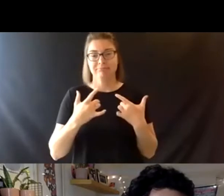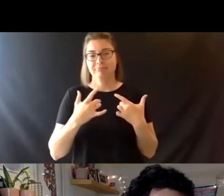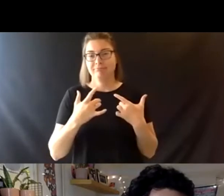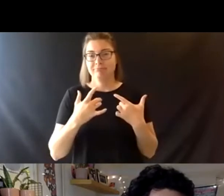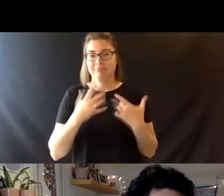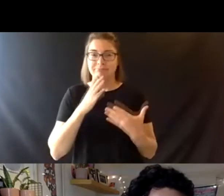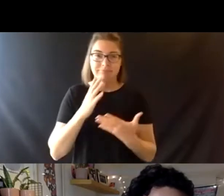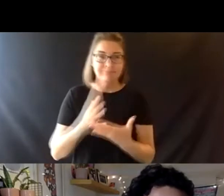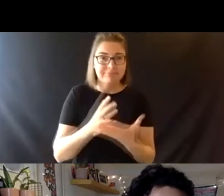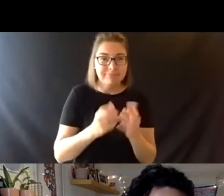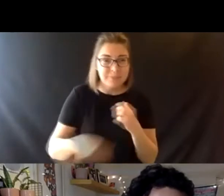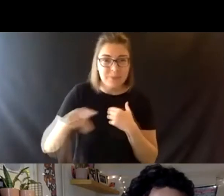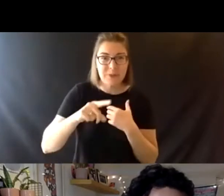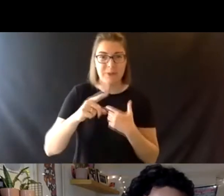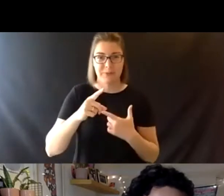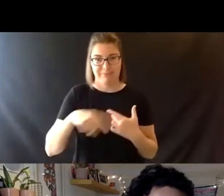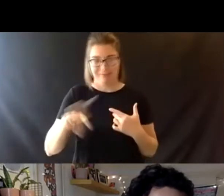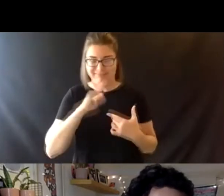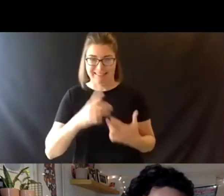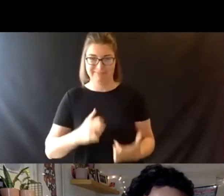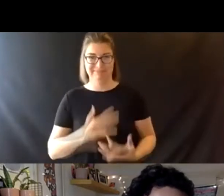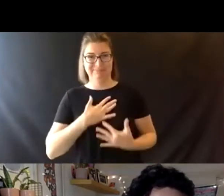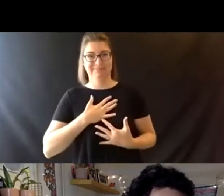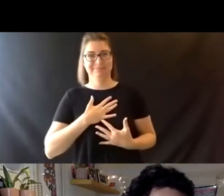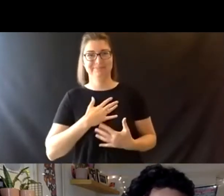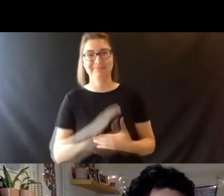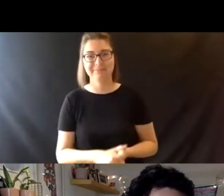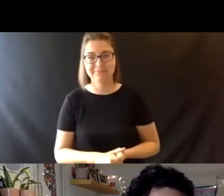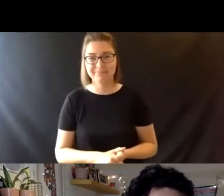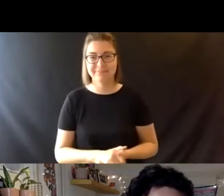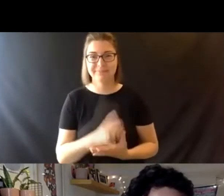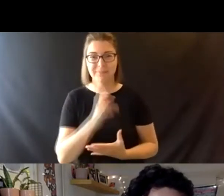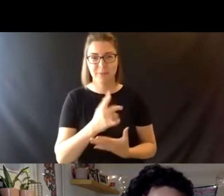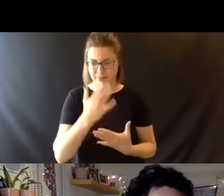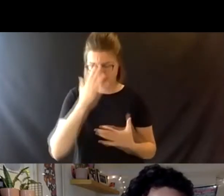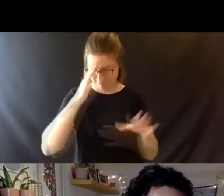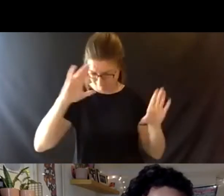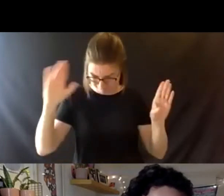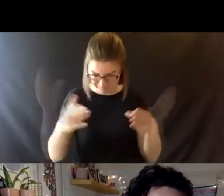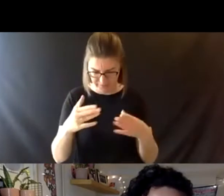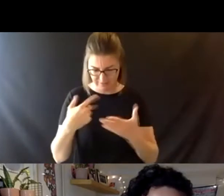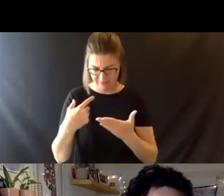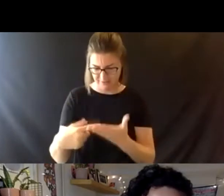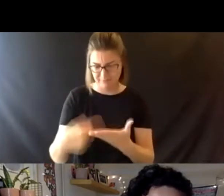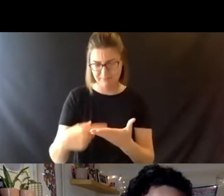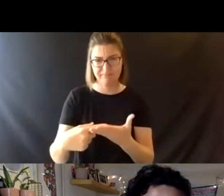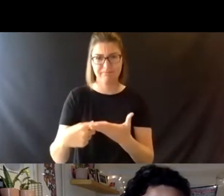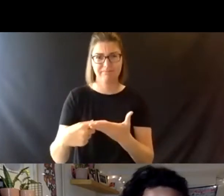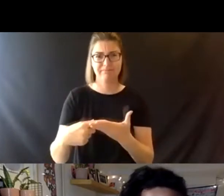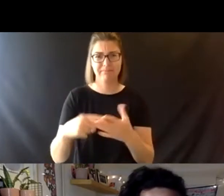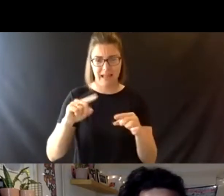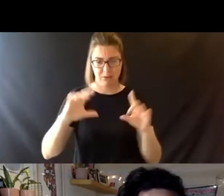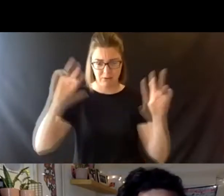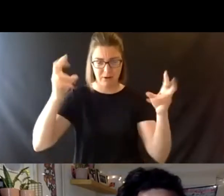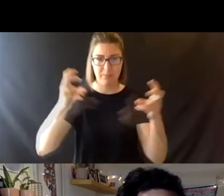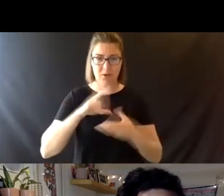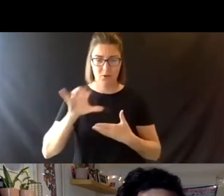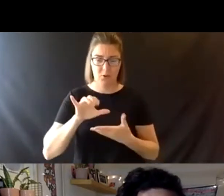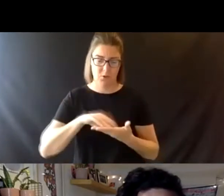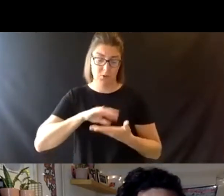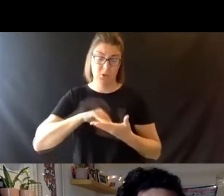with all these inspiring folks today and to just, yeah, get to the heart of the subject of conversation and learn more along the way.